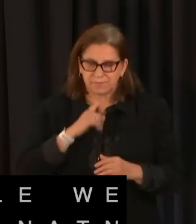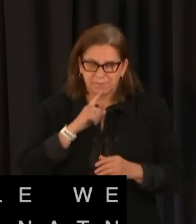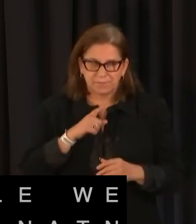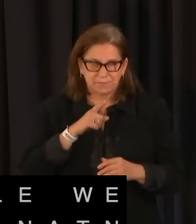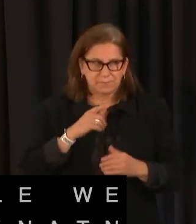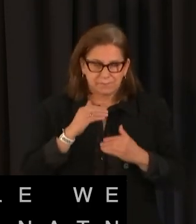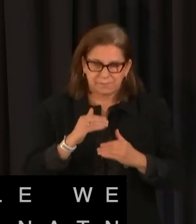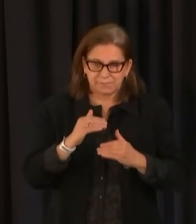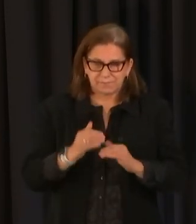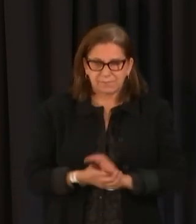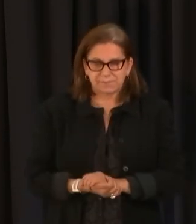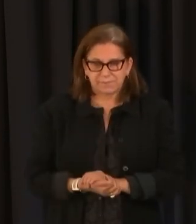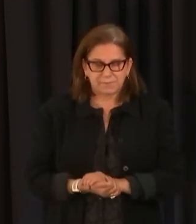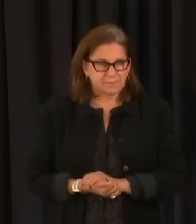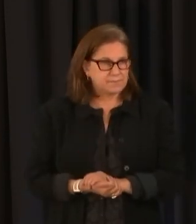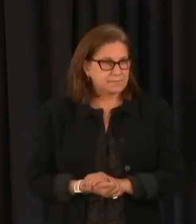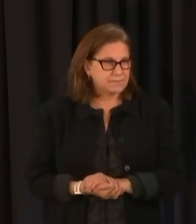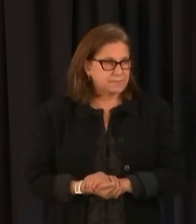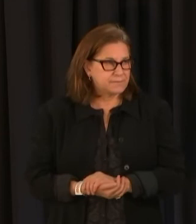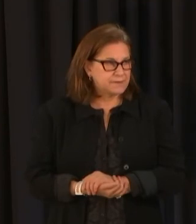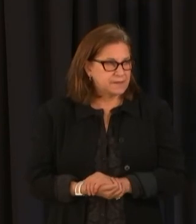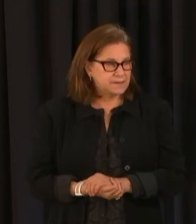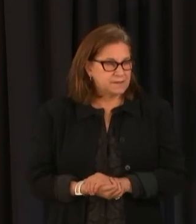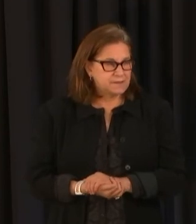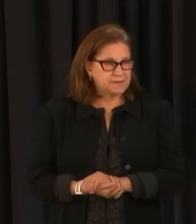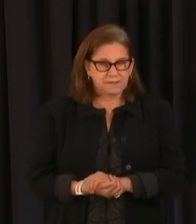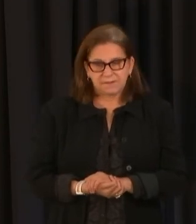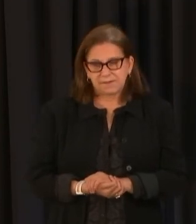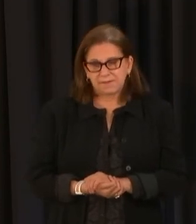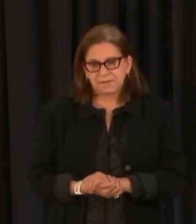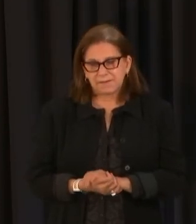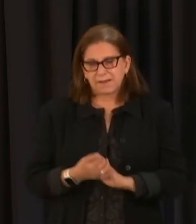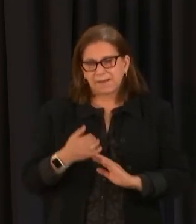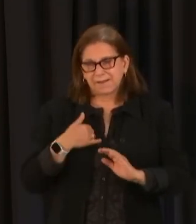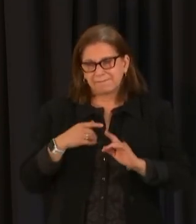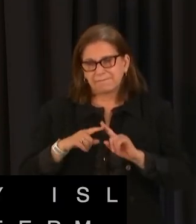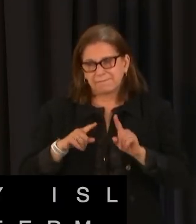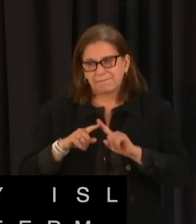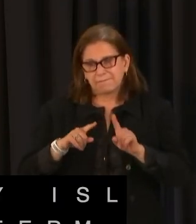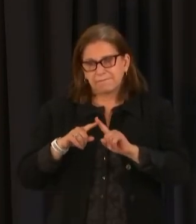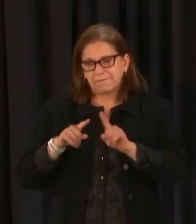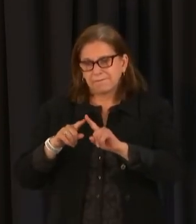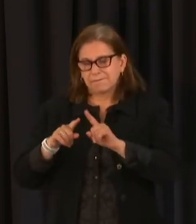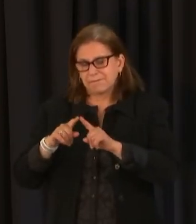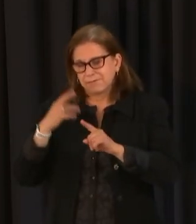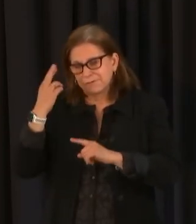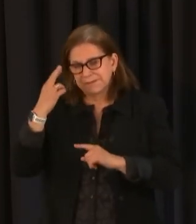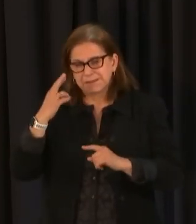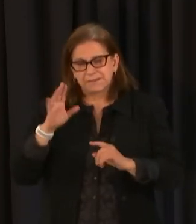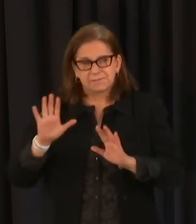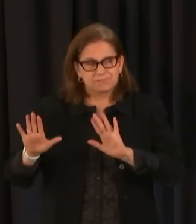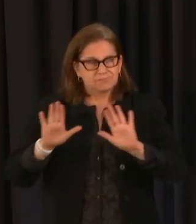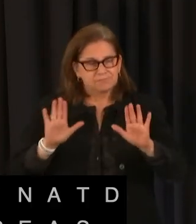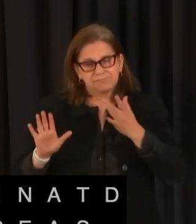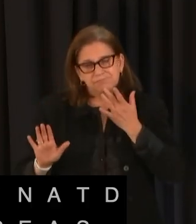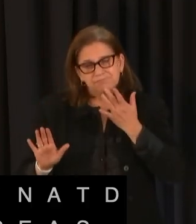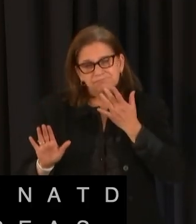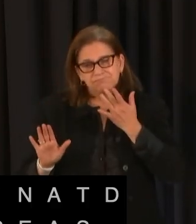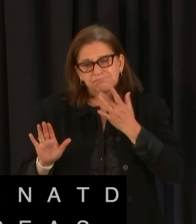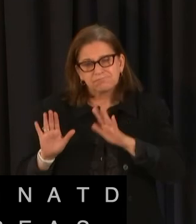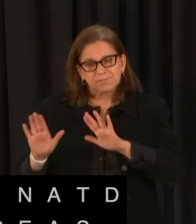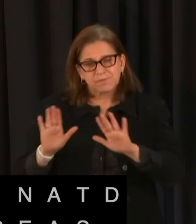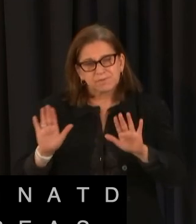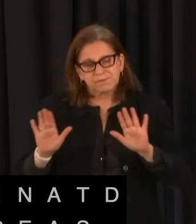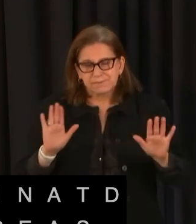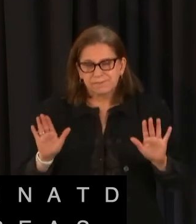terms of those who are not vaccinated. And there are a number of reasons for that. What we are trying to keep people mindful